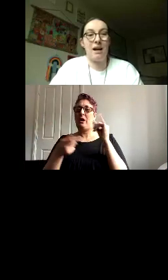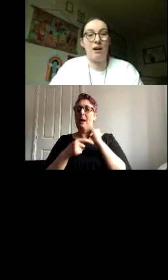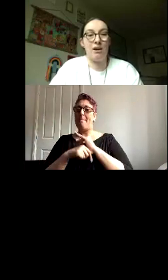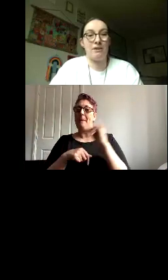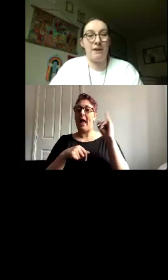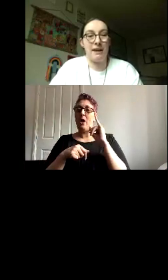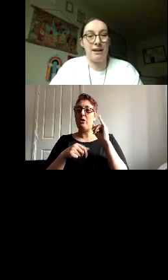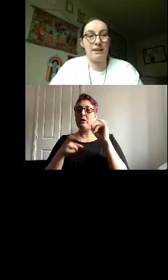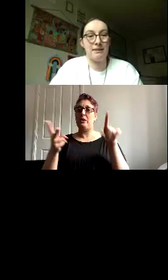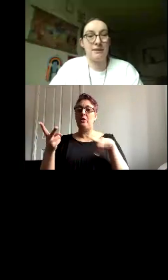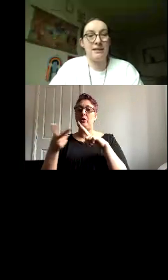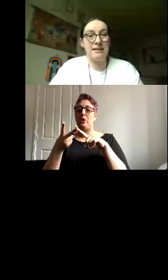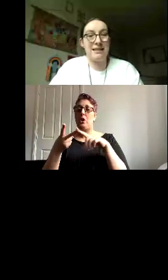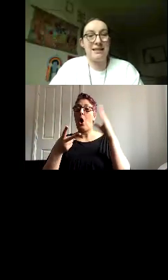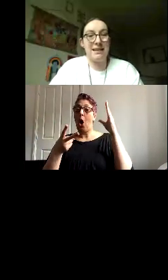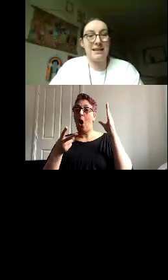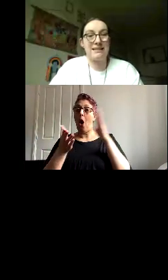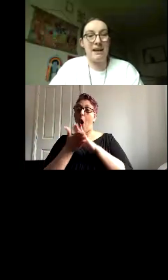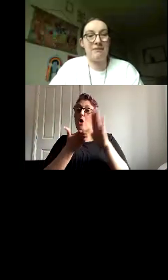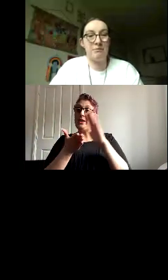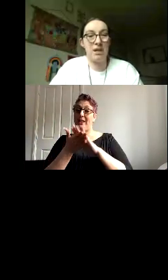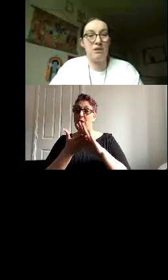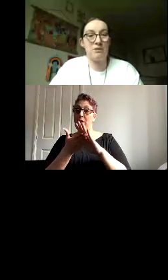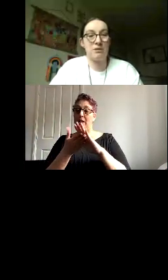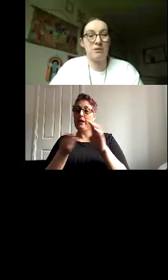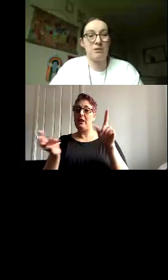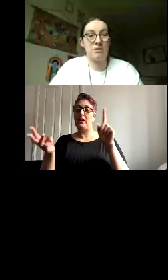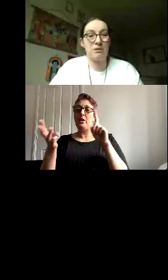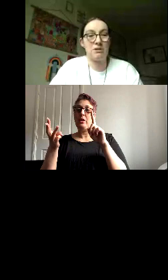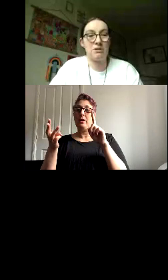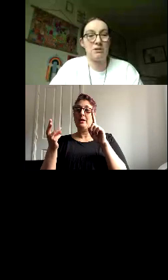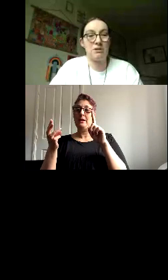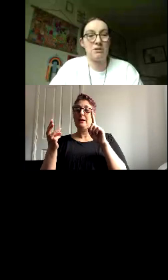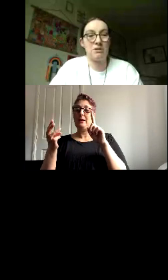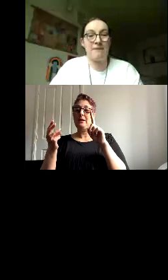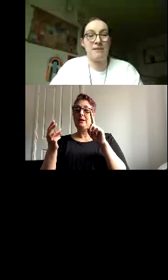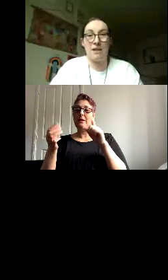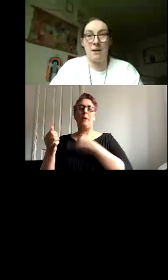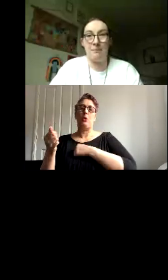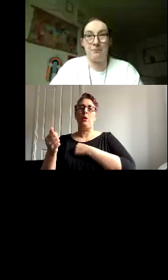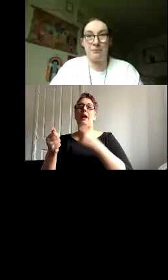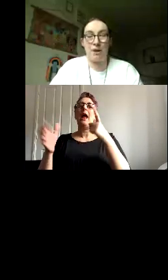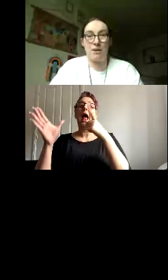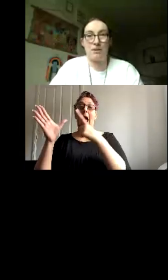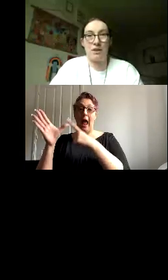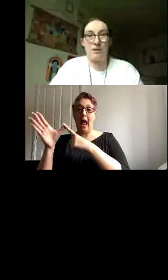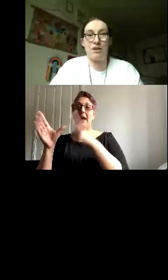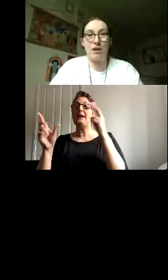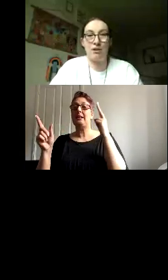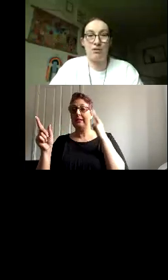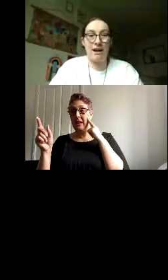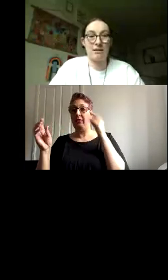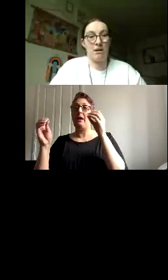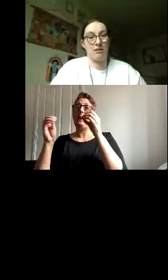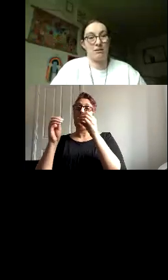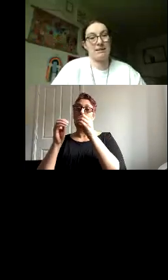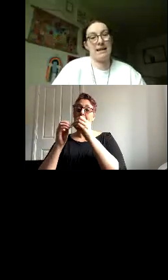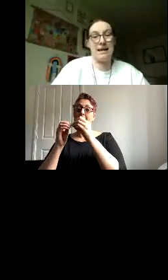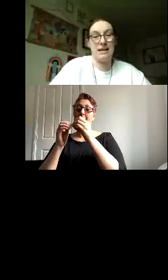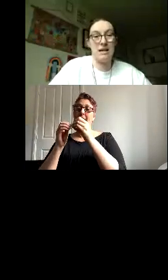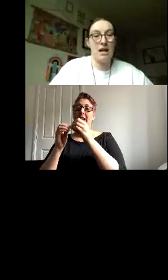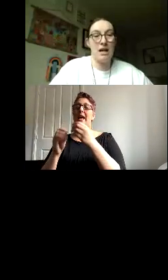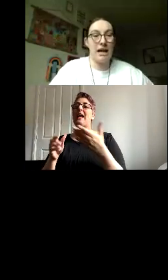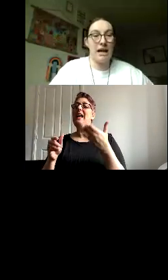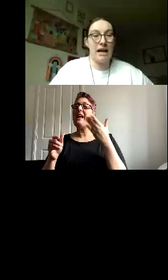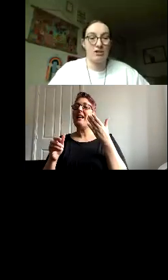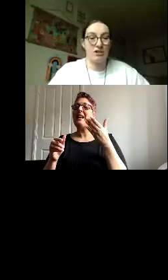C, hard of hearing, D, deaf mute, and E, dumb. So there are 2 correct answers